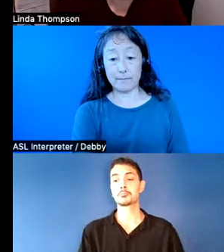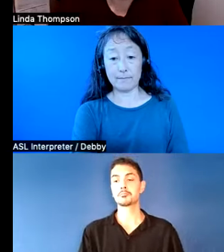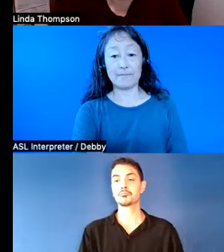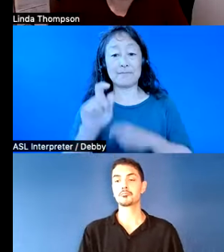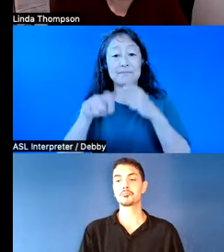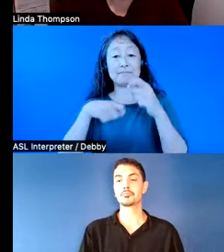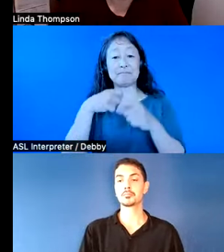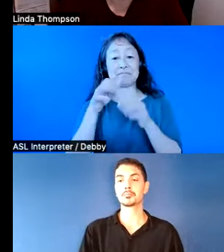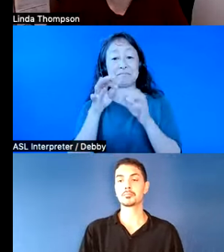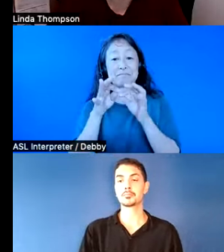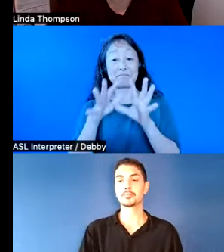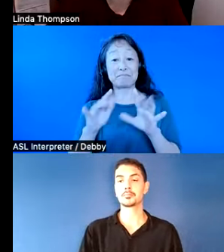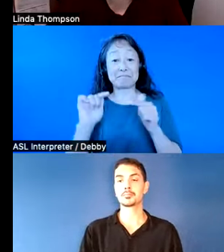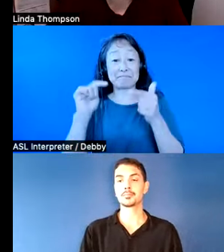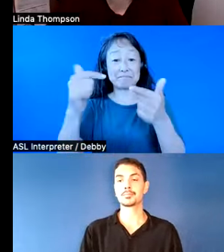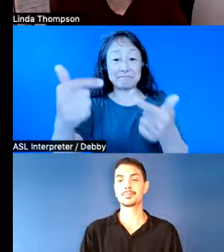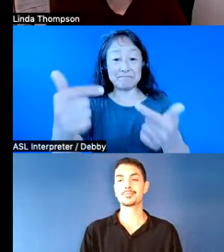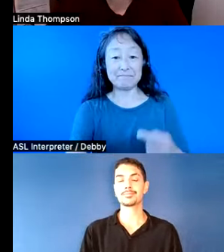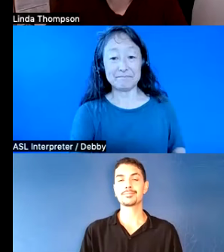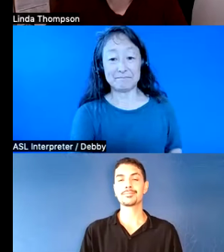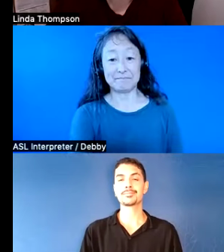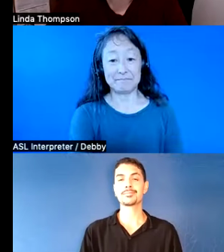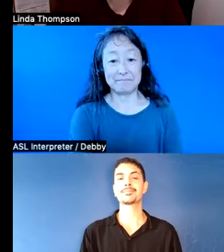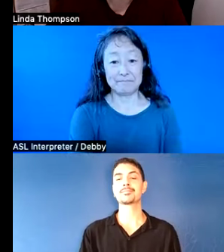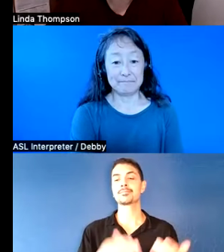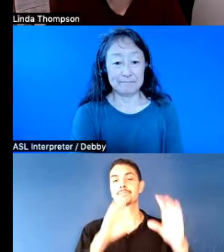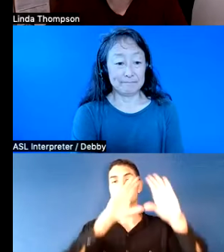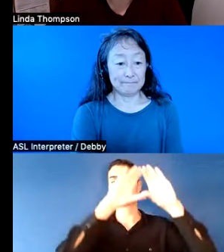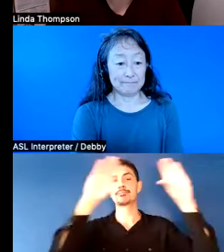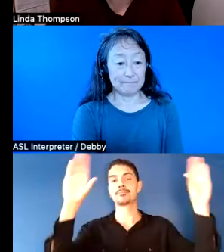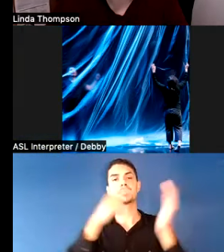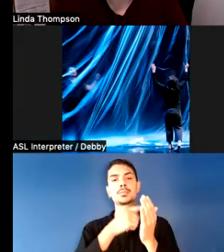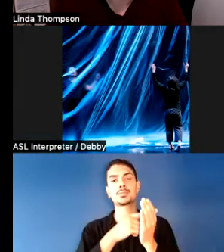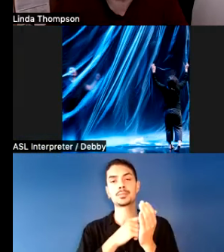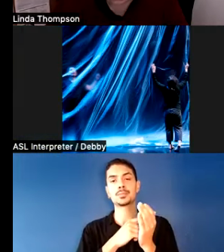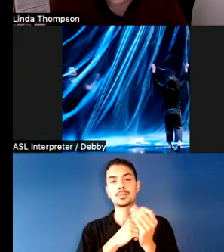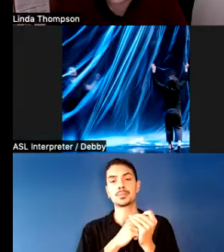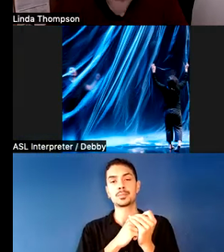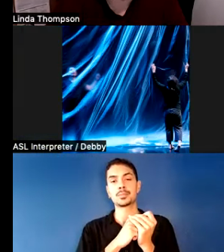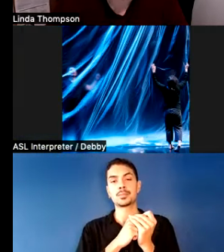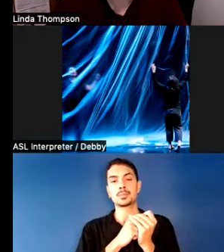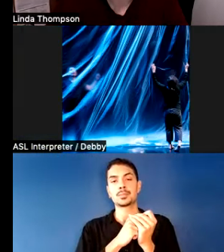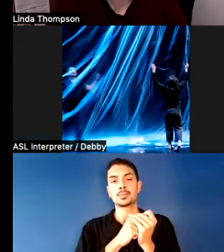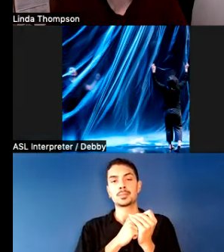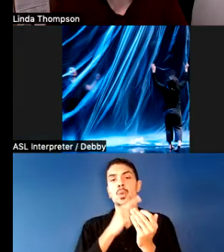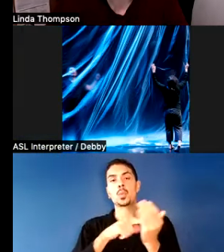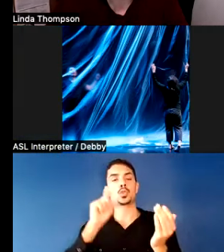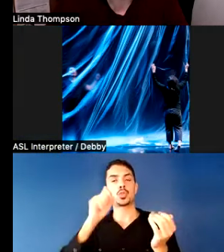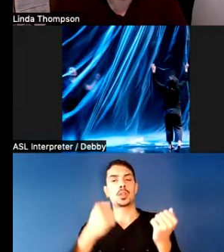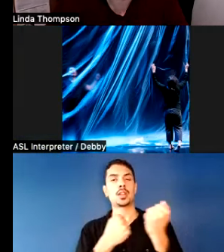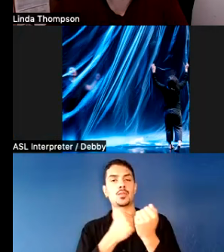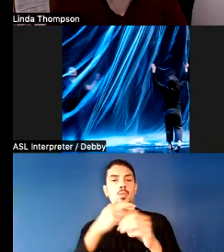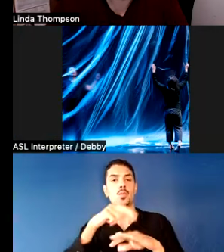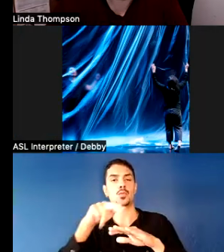So remembering, we want to make a referral when the victim or the survivor requests services